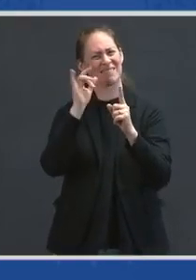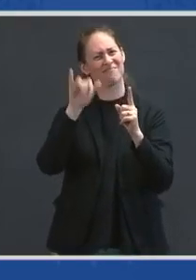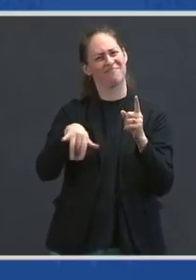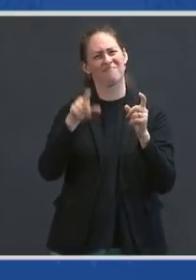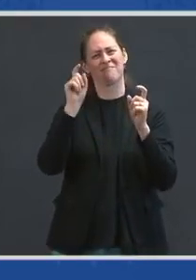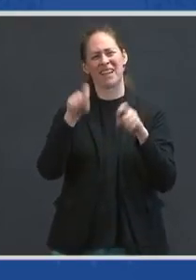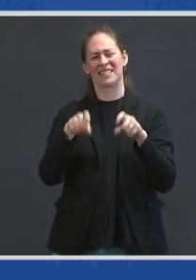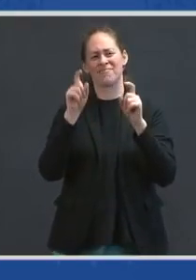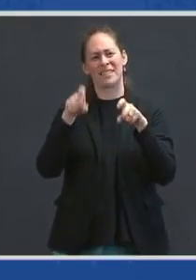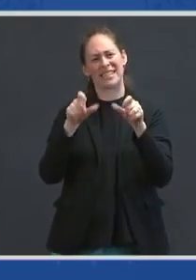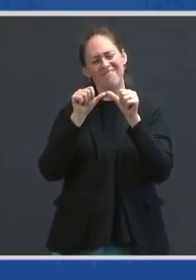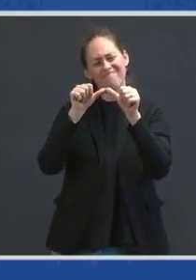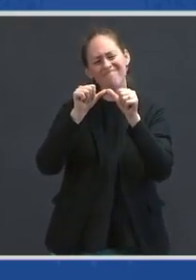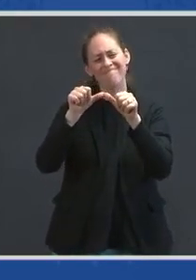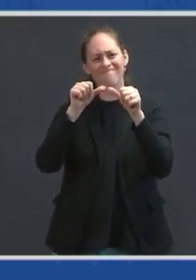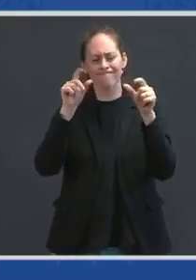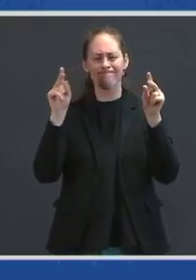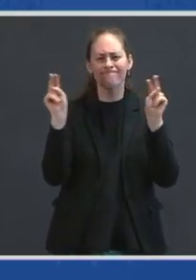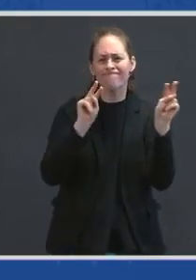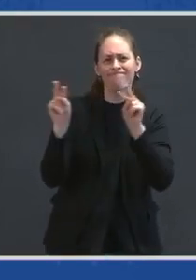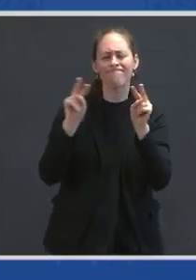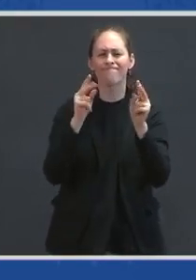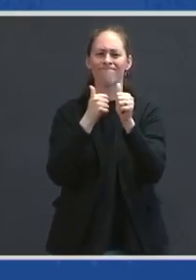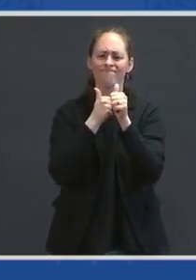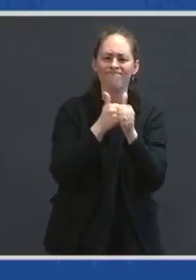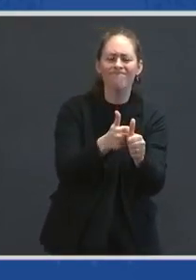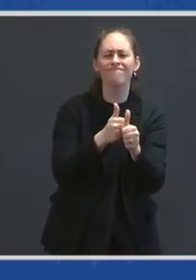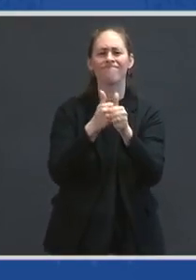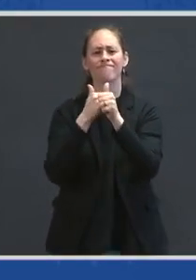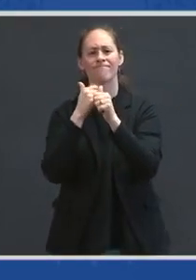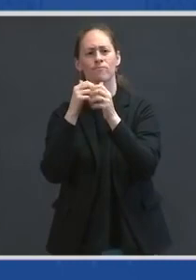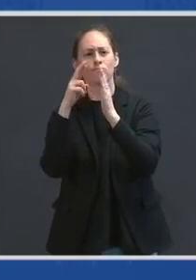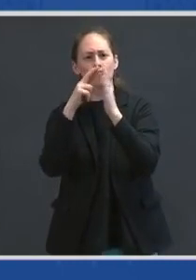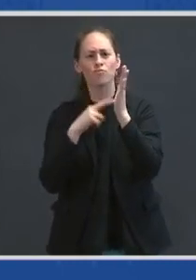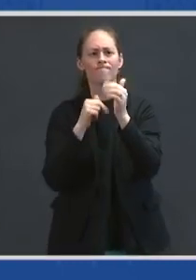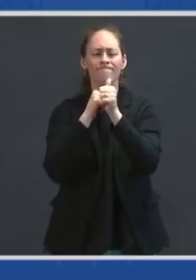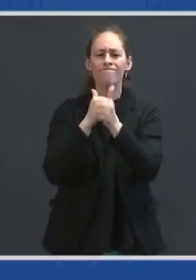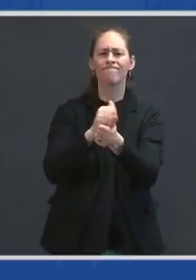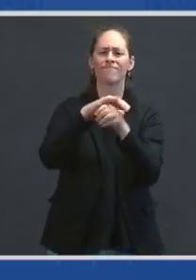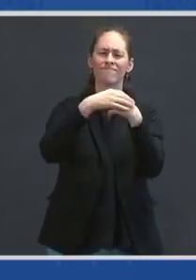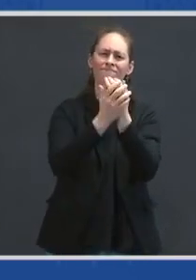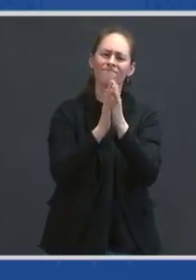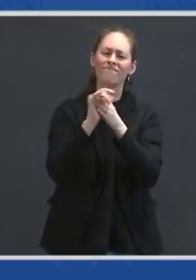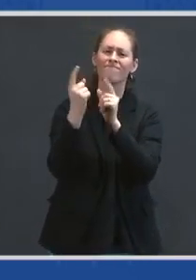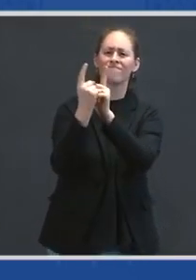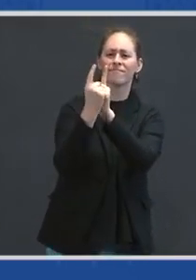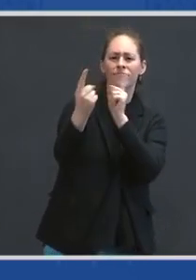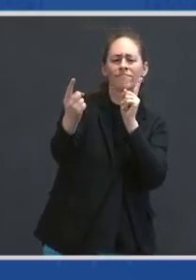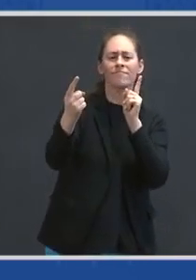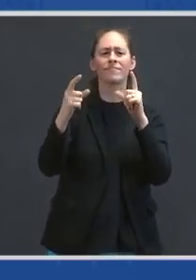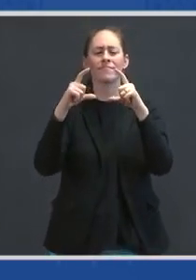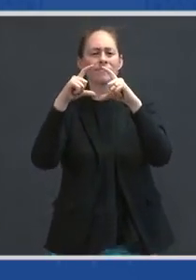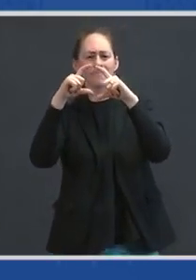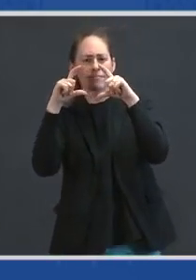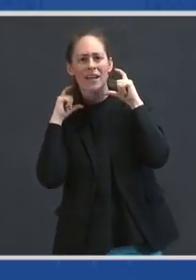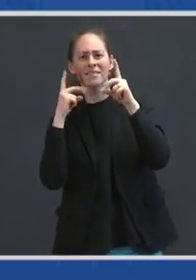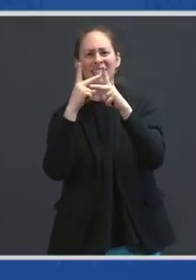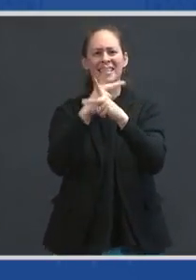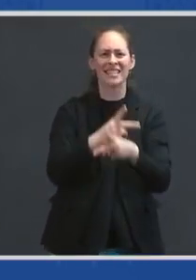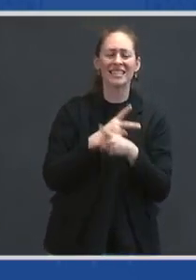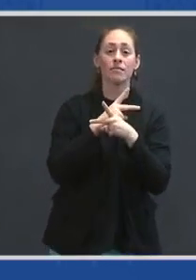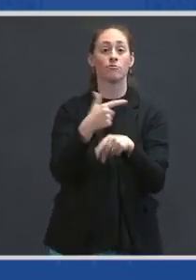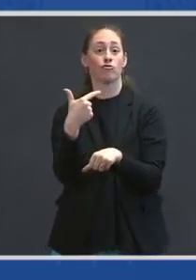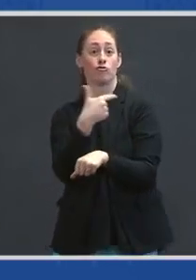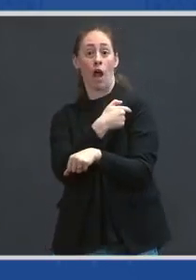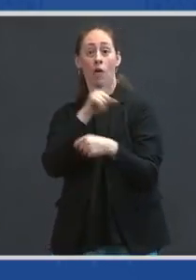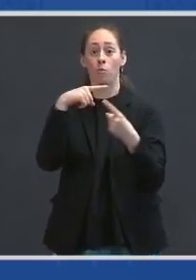before, wash your hands, stay socially distanced, wear a mask, get the vaccine when it's your turn.